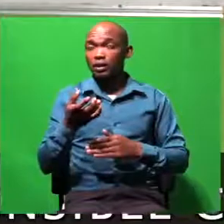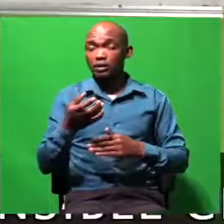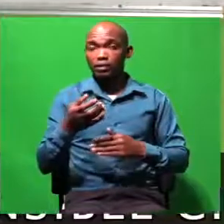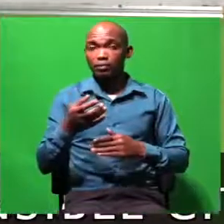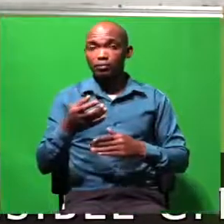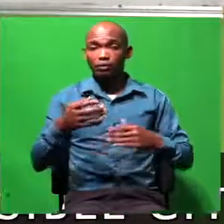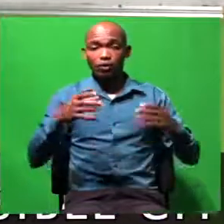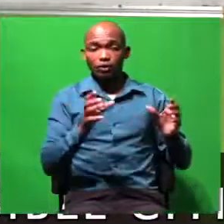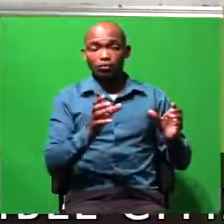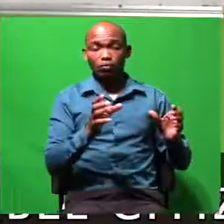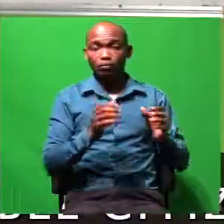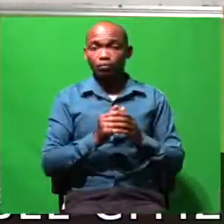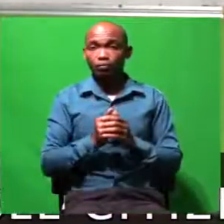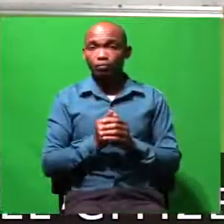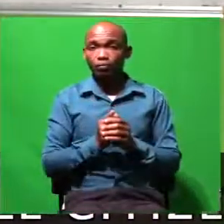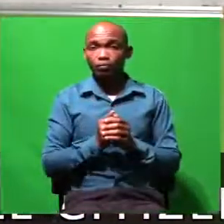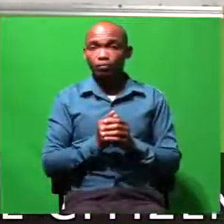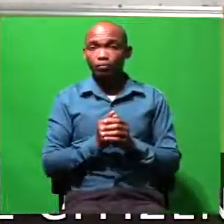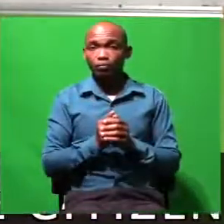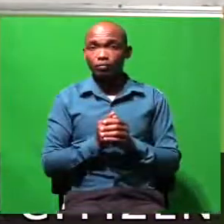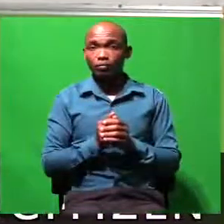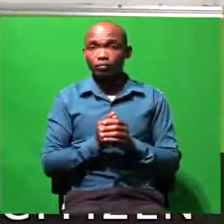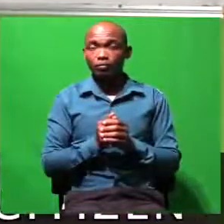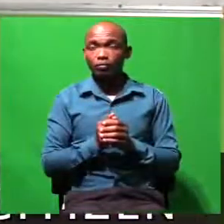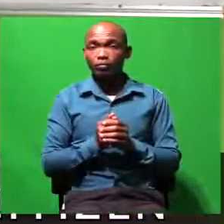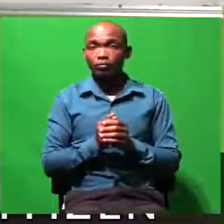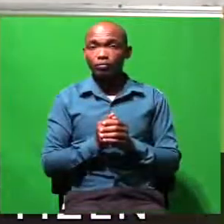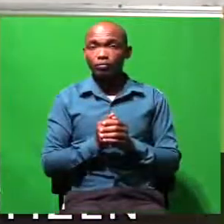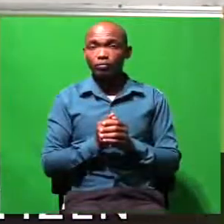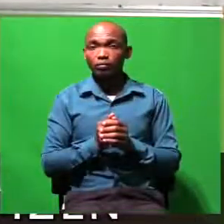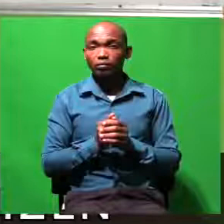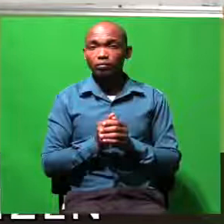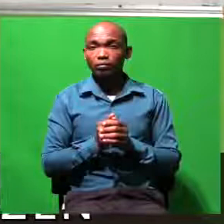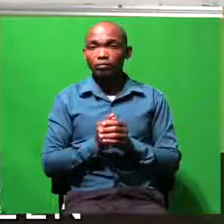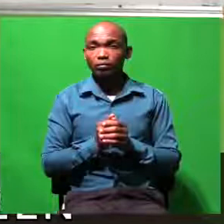toward those special groups? Responsibilities.